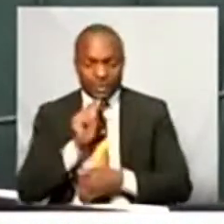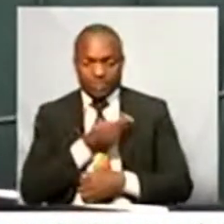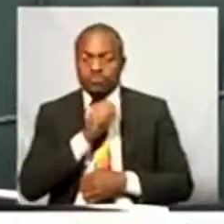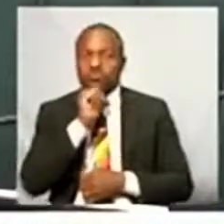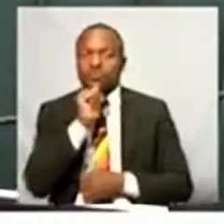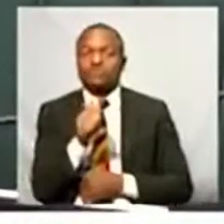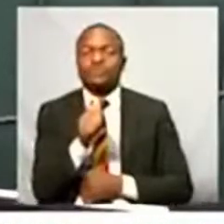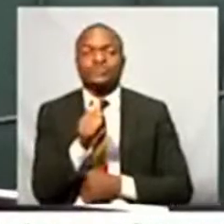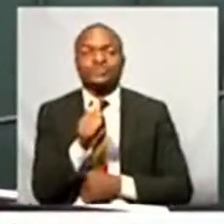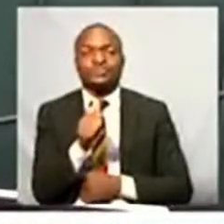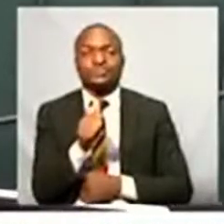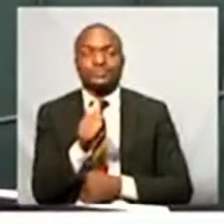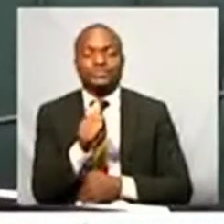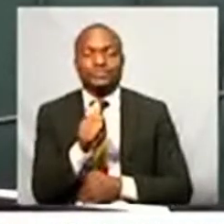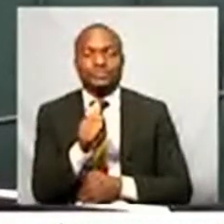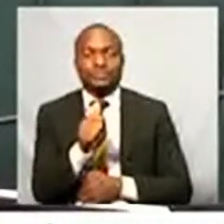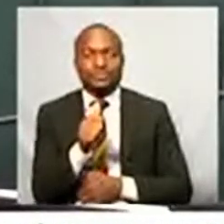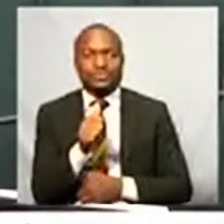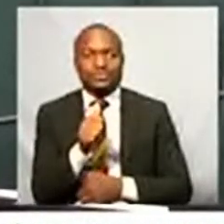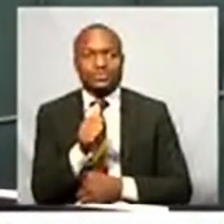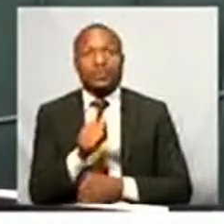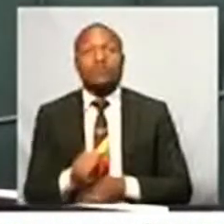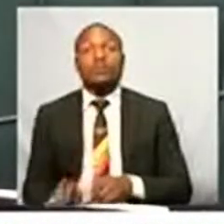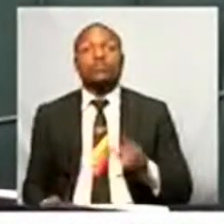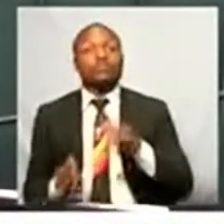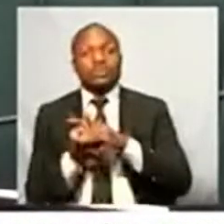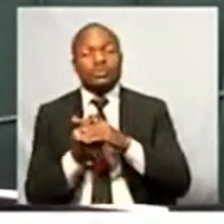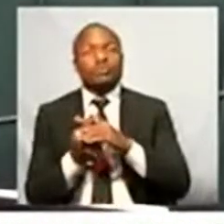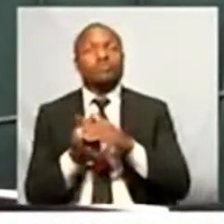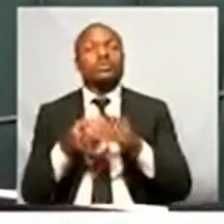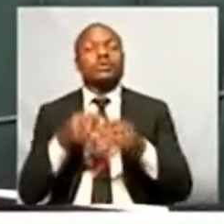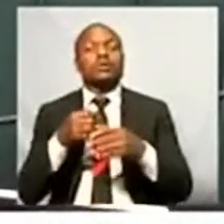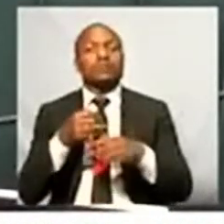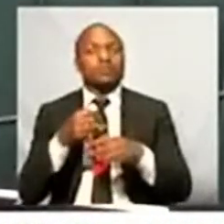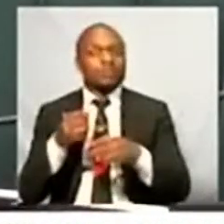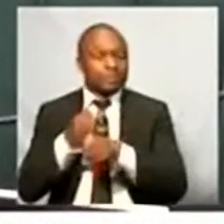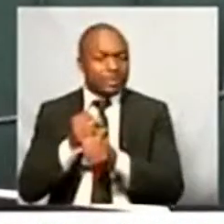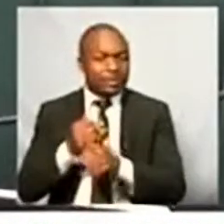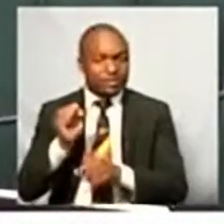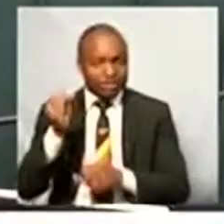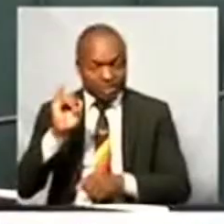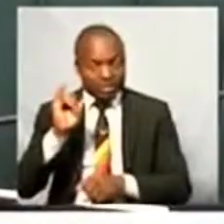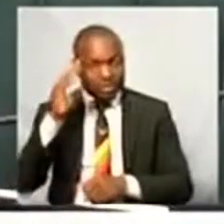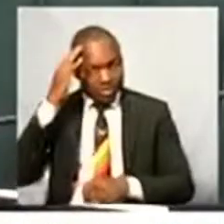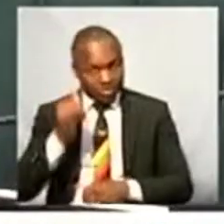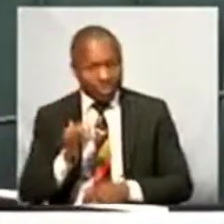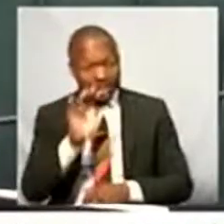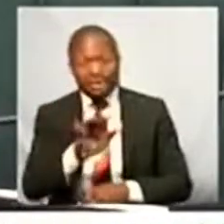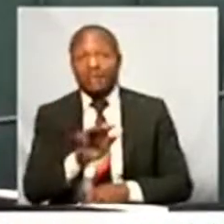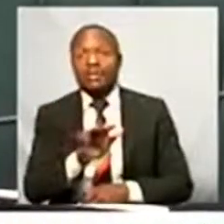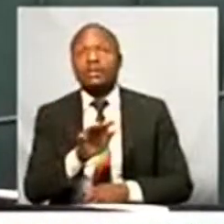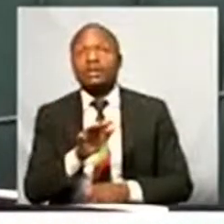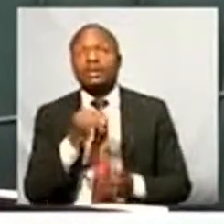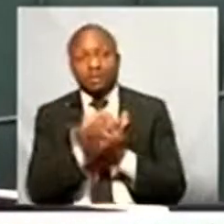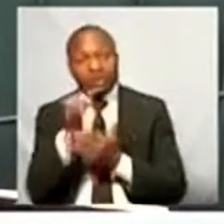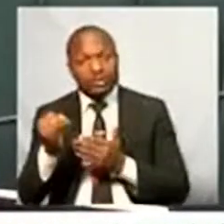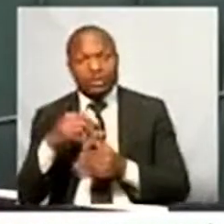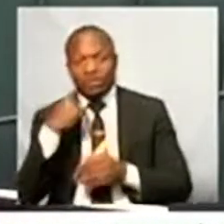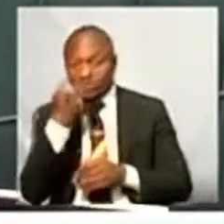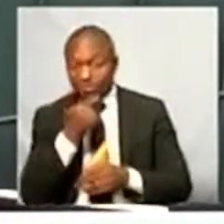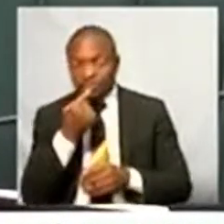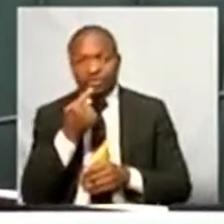to promptly come up with an SI, because there are also issues of who bears the cost when you are